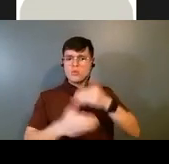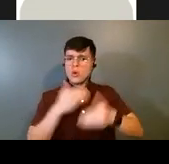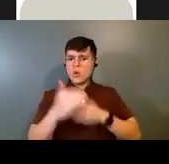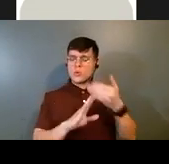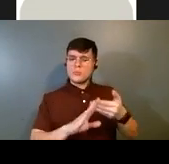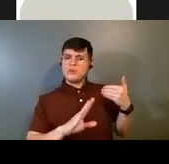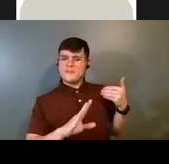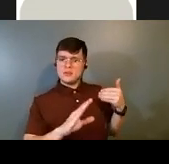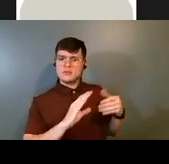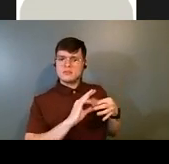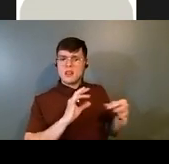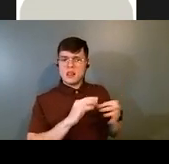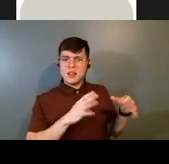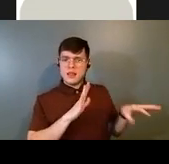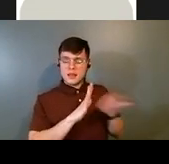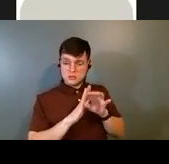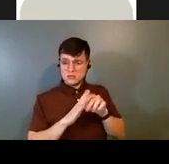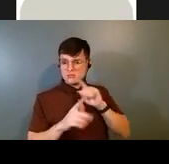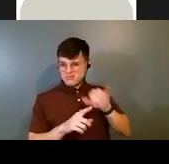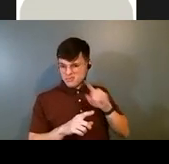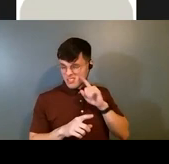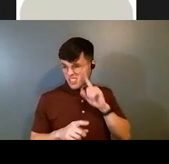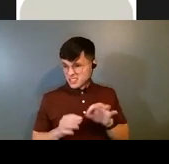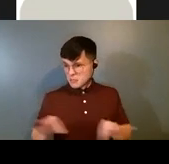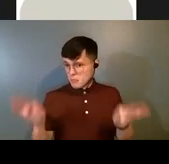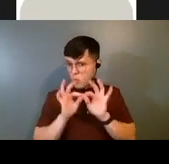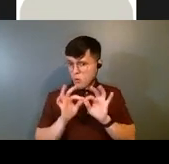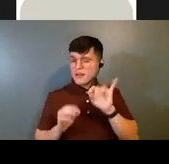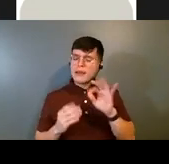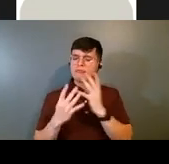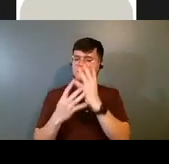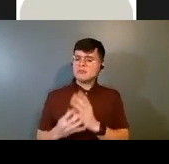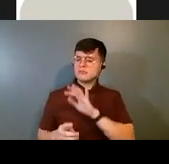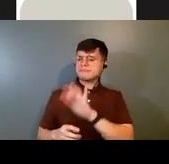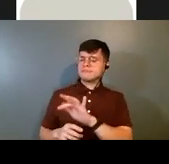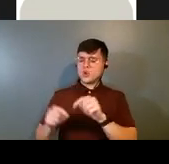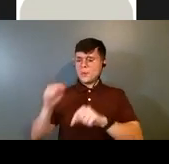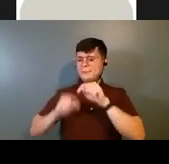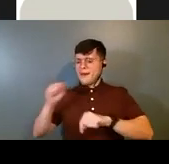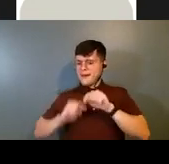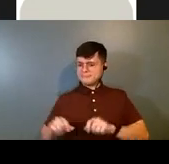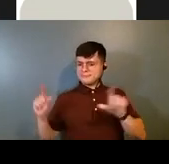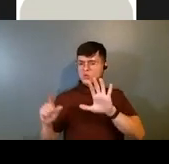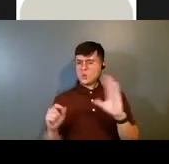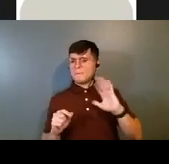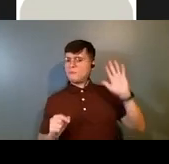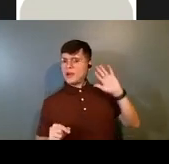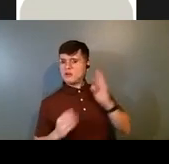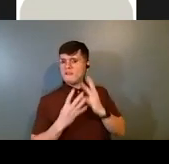the facet? And do you feel like that's important if you've filtered to be able to hit back and go back to your prior filtered